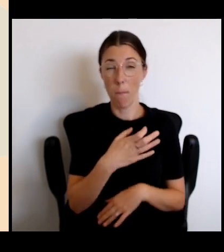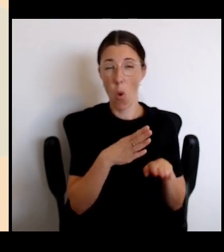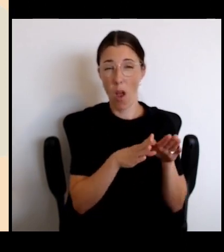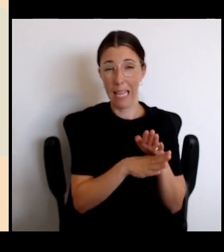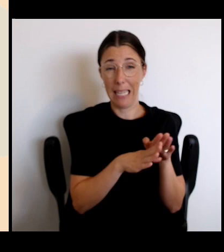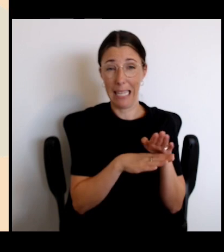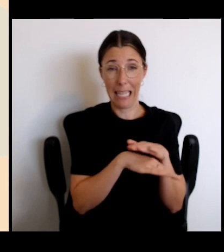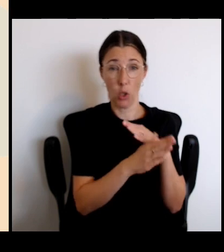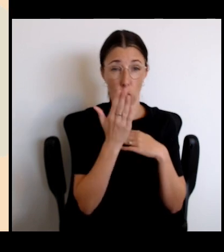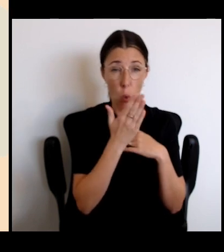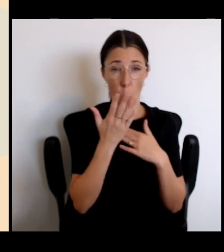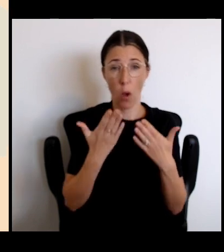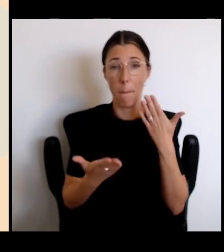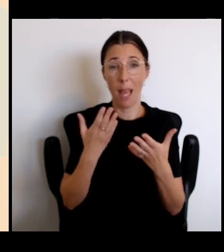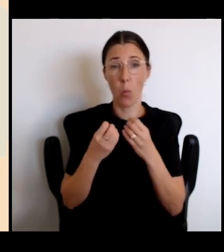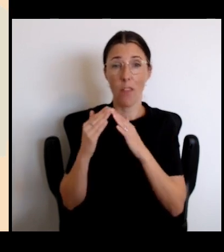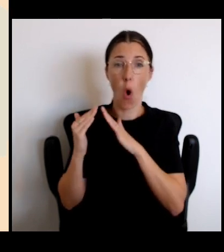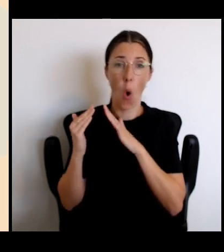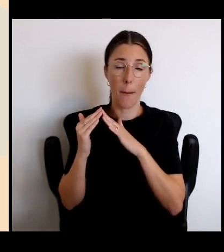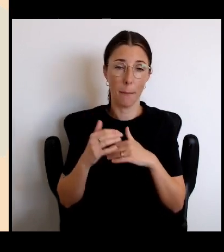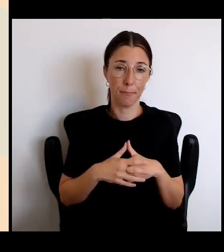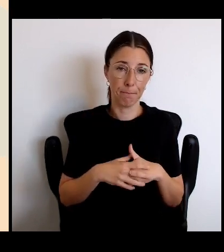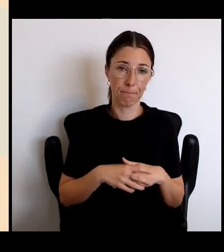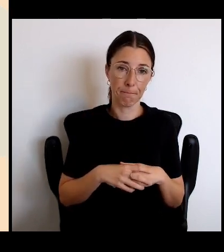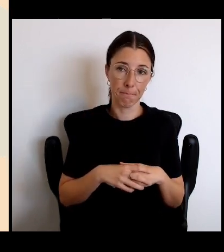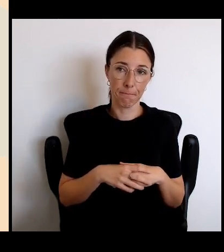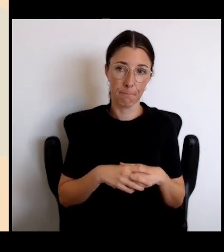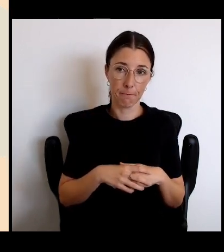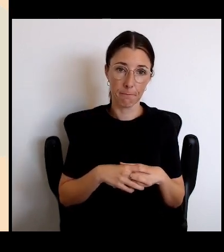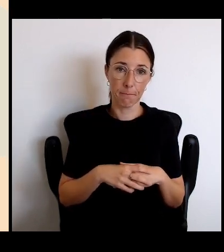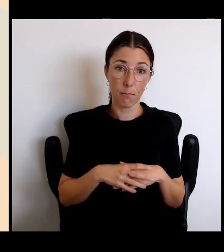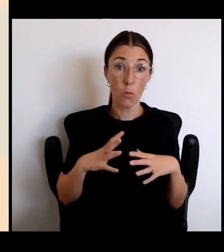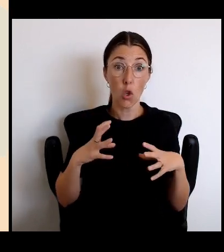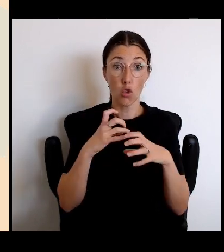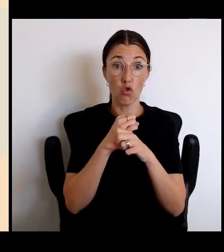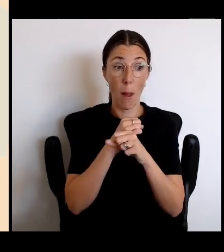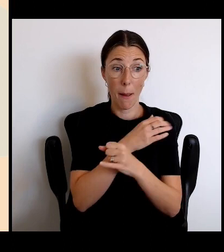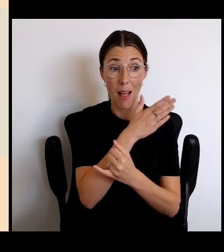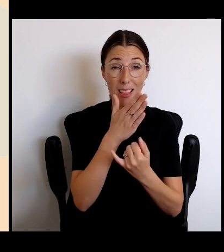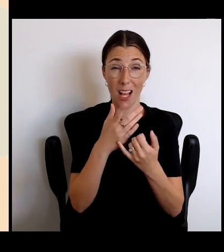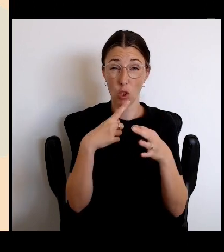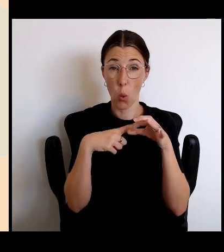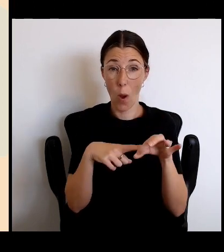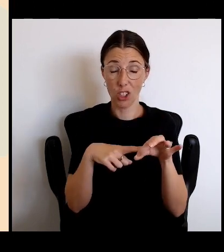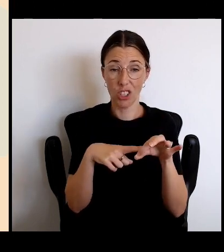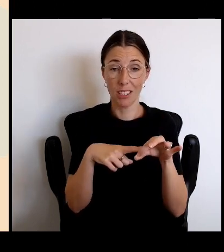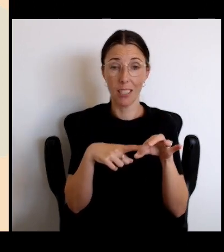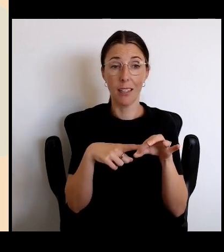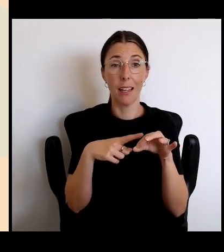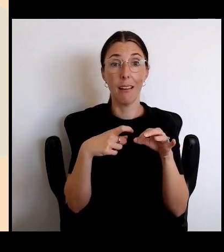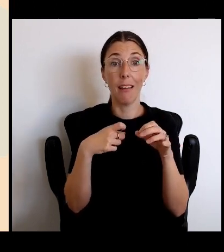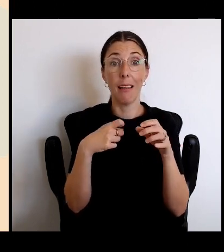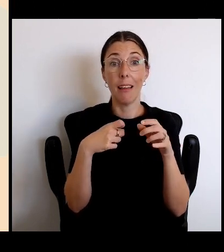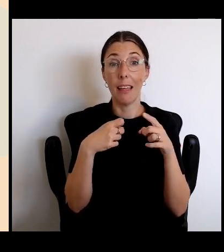would be a hypothesis. Awesome. And for us to wrap up with the last question from Caitlin, are there key messages